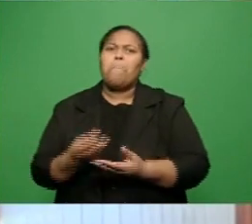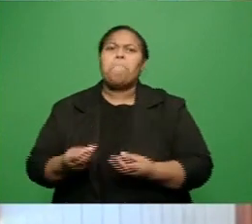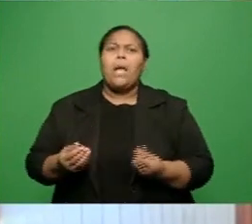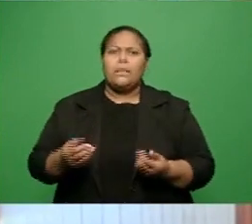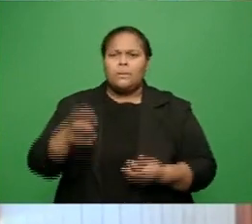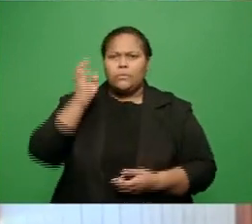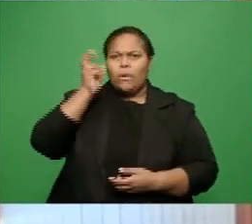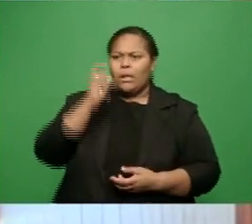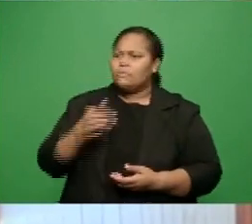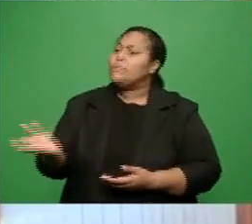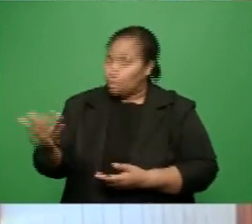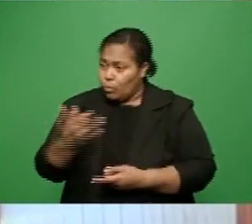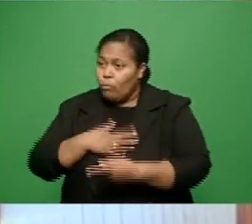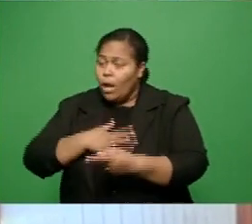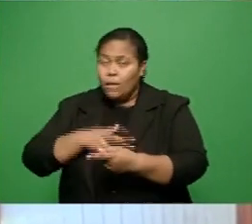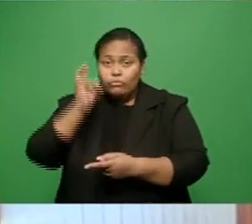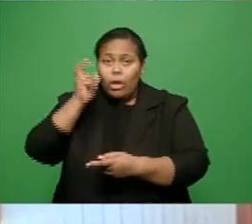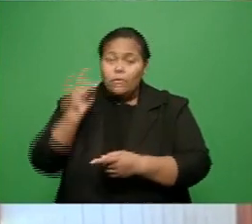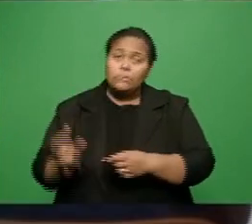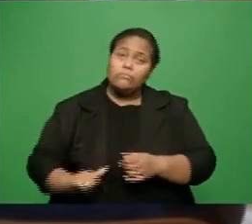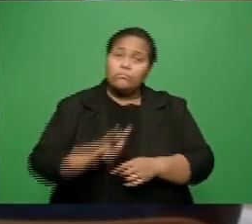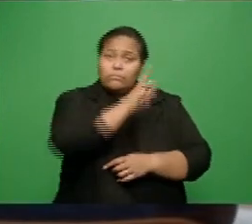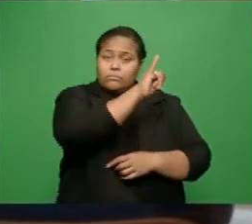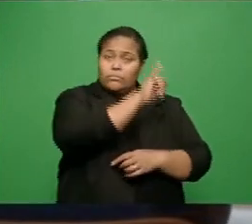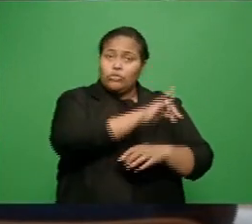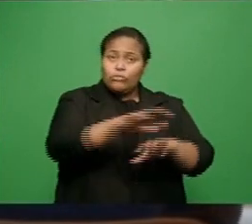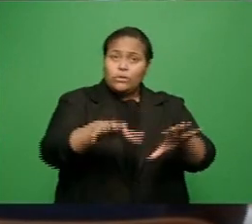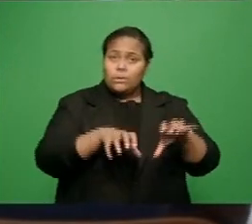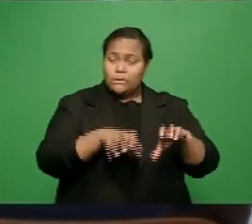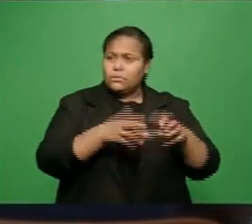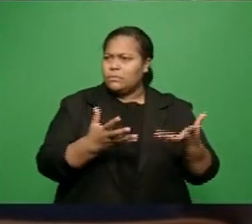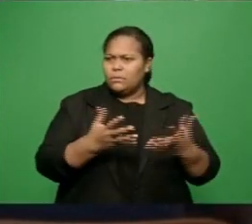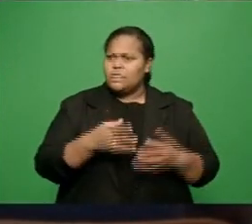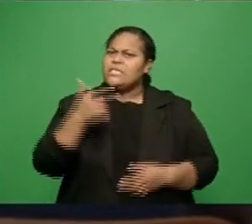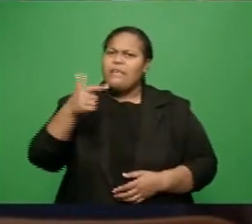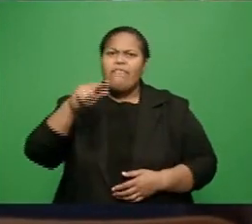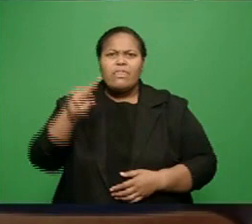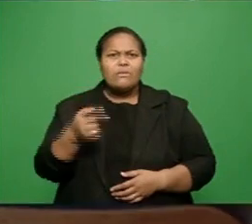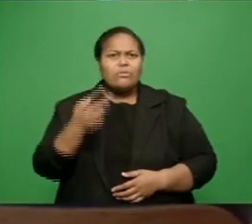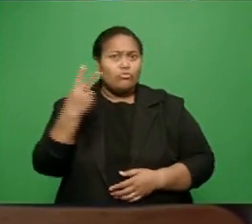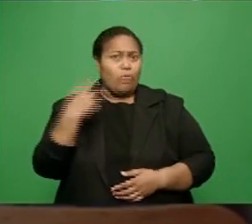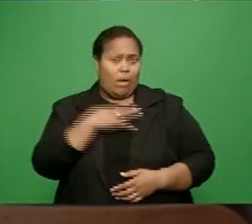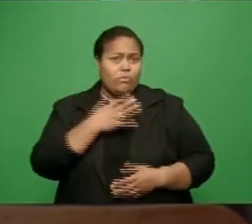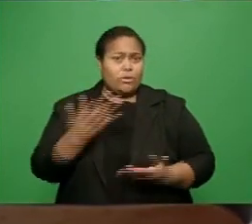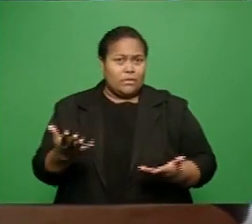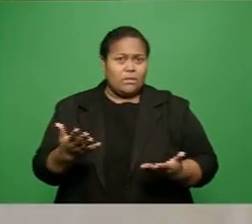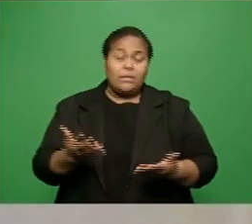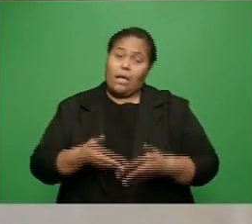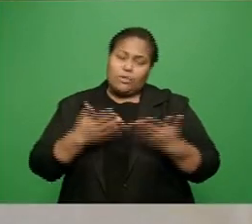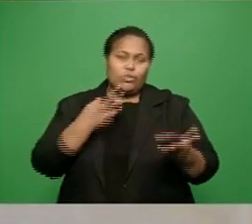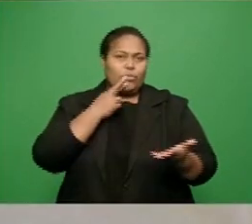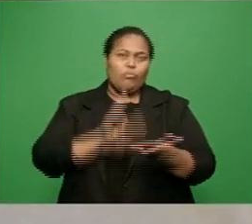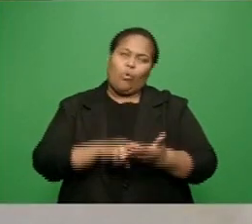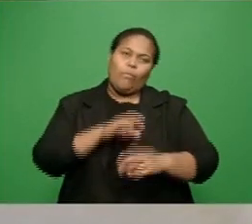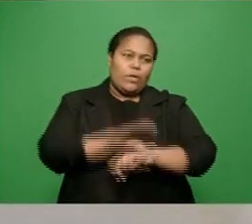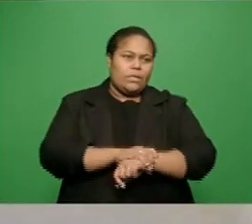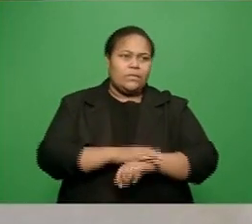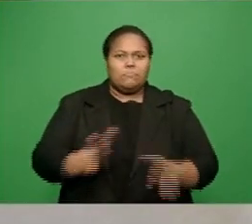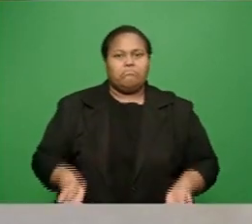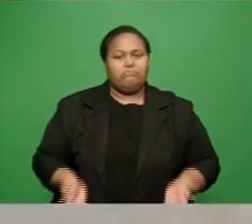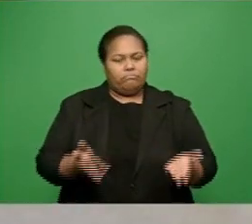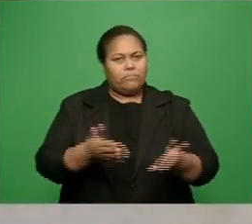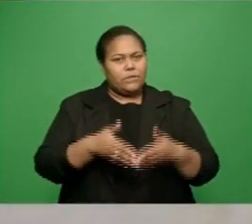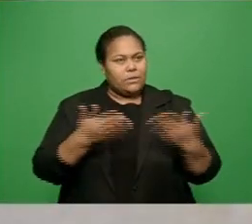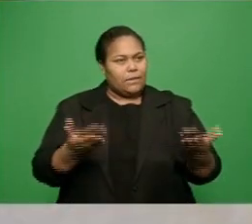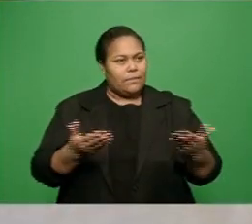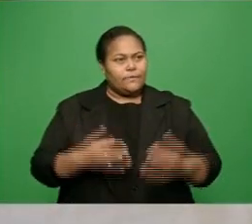new recruiters, those who are desperate to go, 7,200. It's in the police hand. We've already reported that.